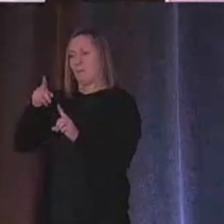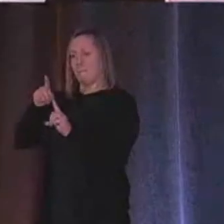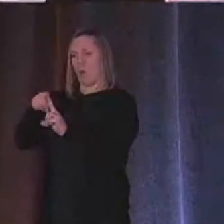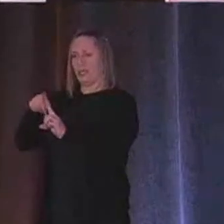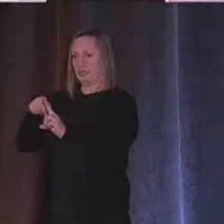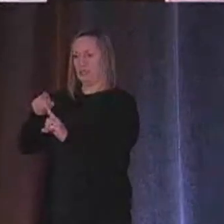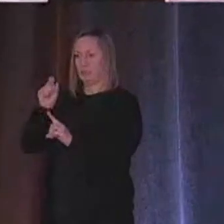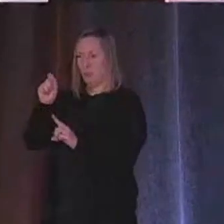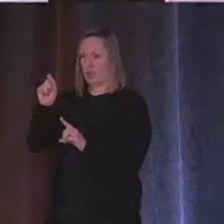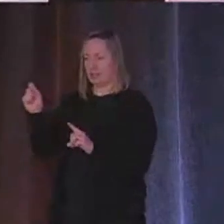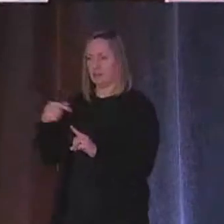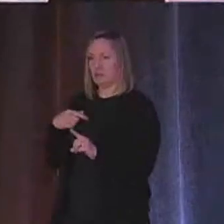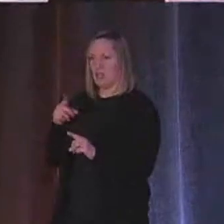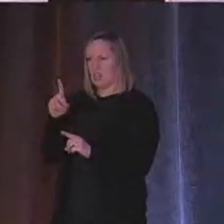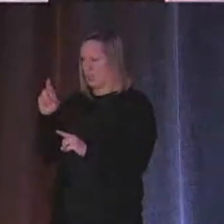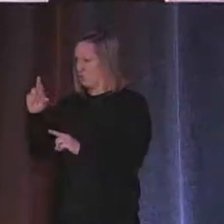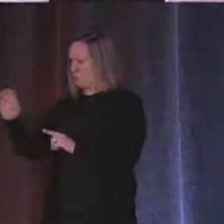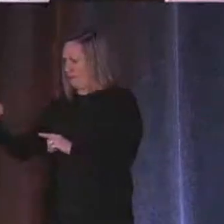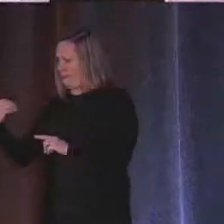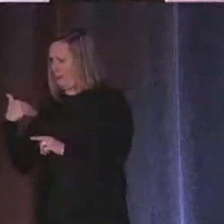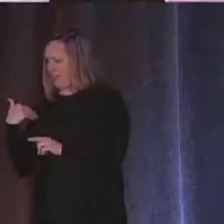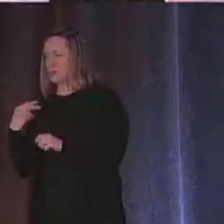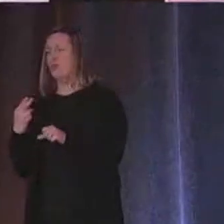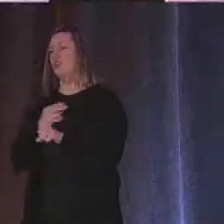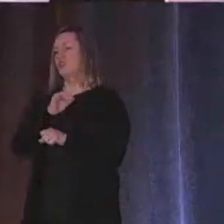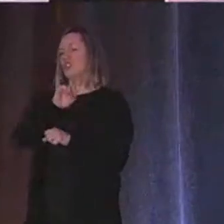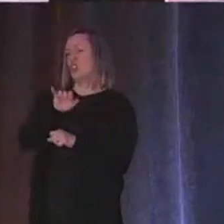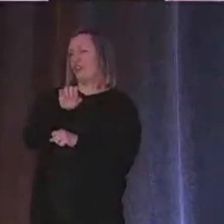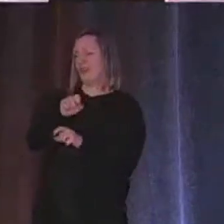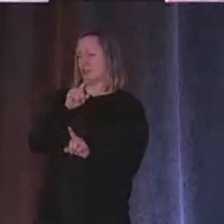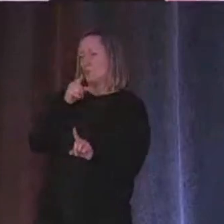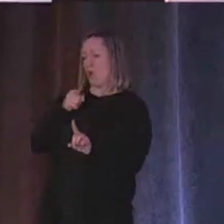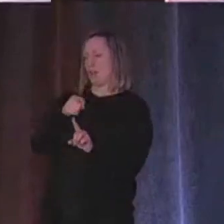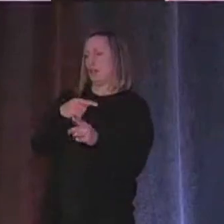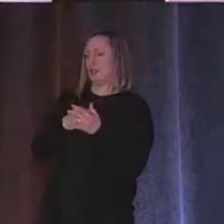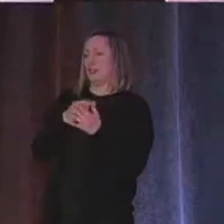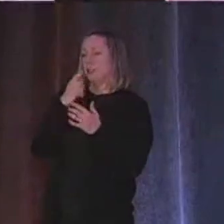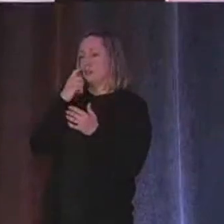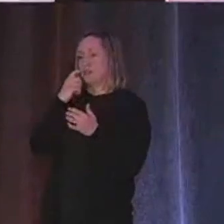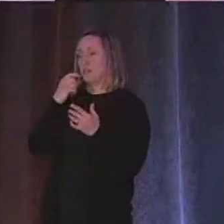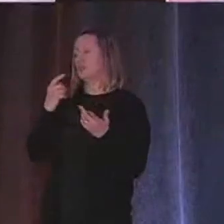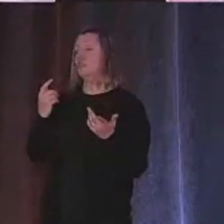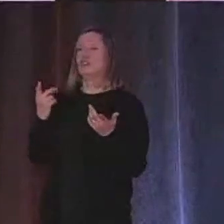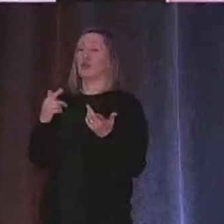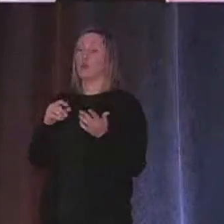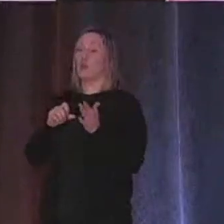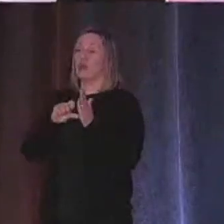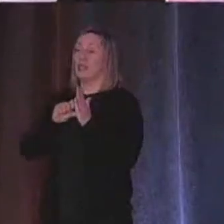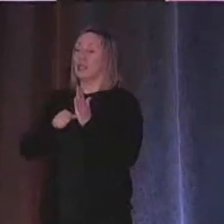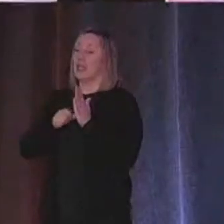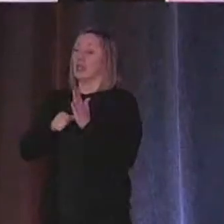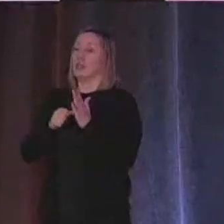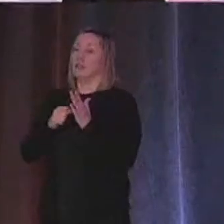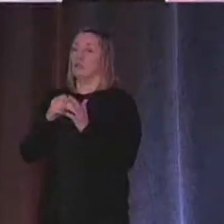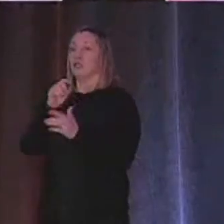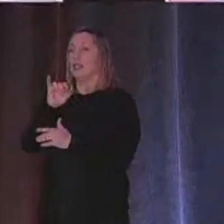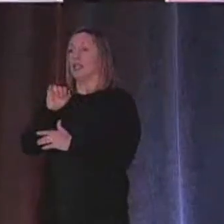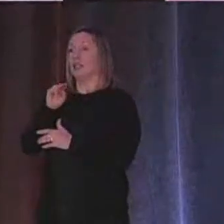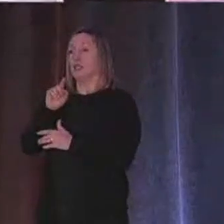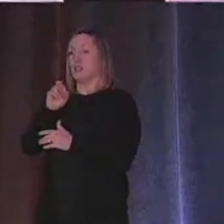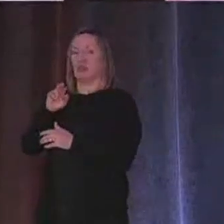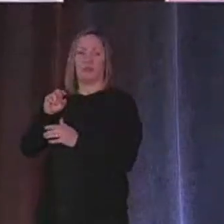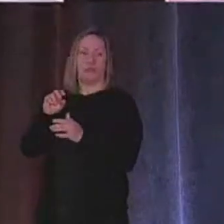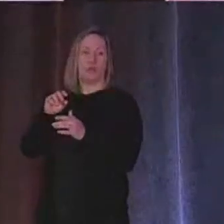we just opted to do it using Three.js directly here. And so we iterate through